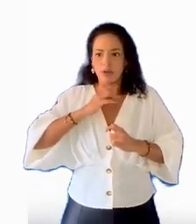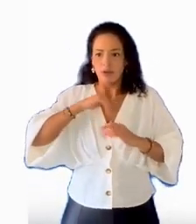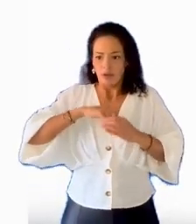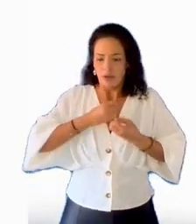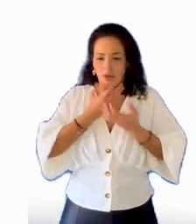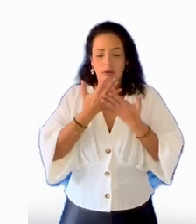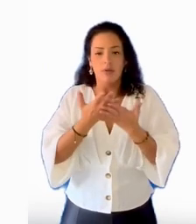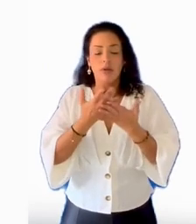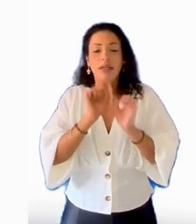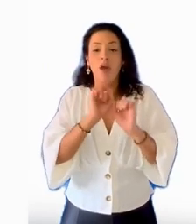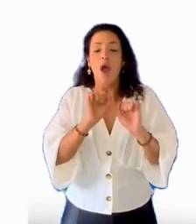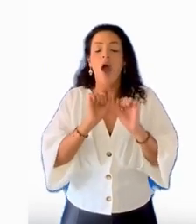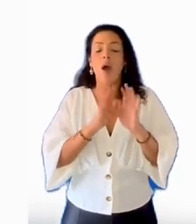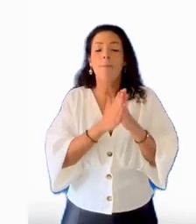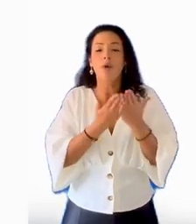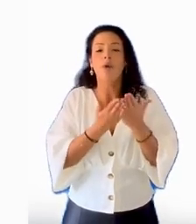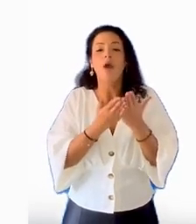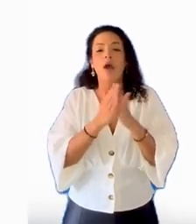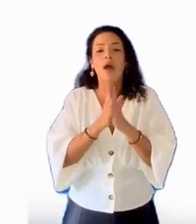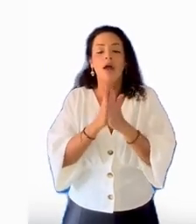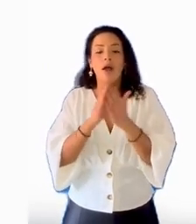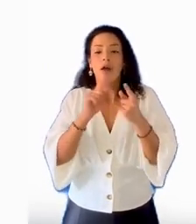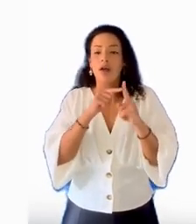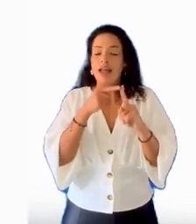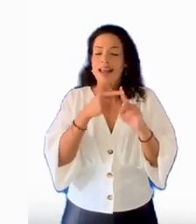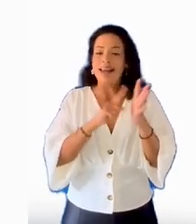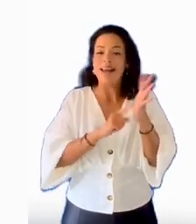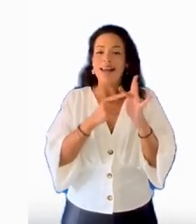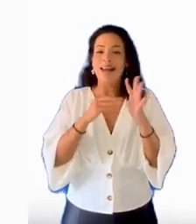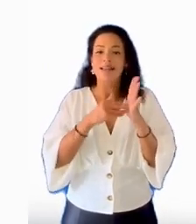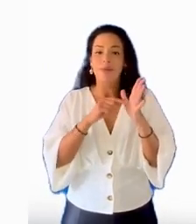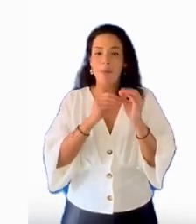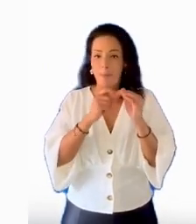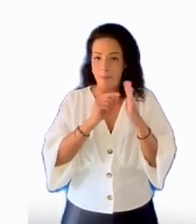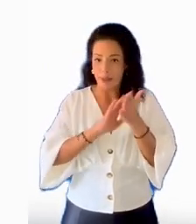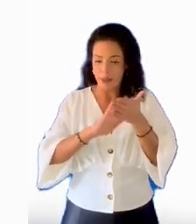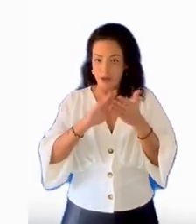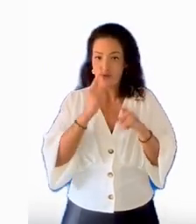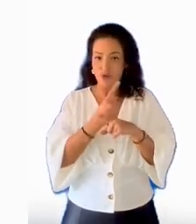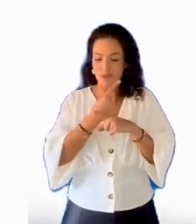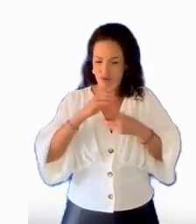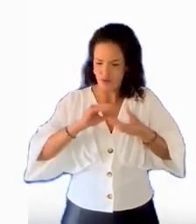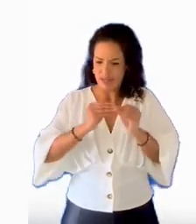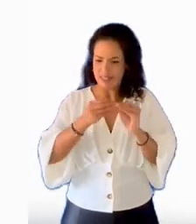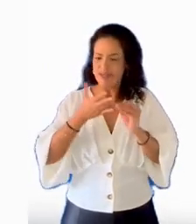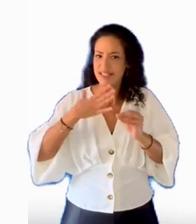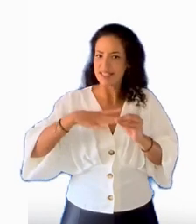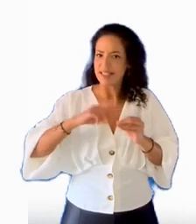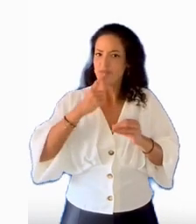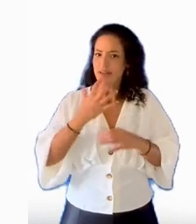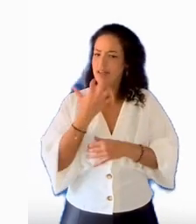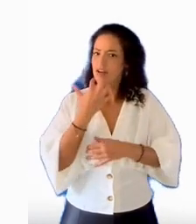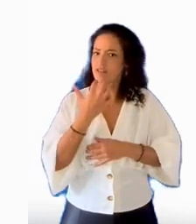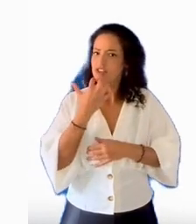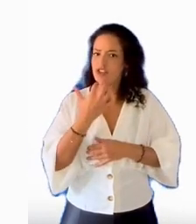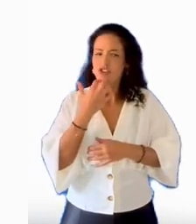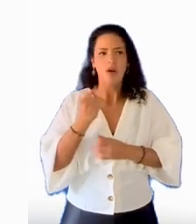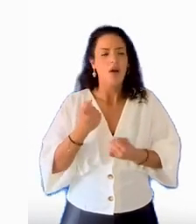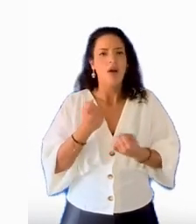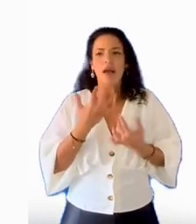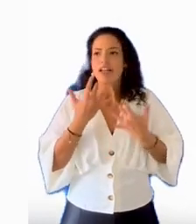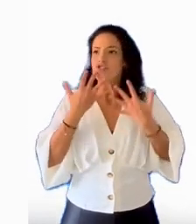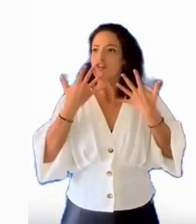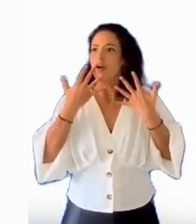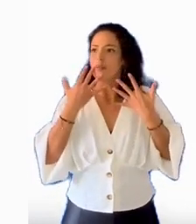In her book, Big Magic, Elizabeth Gilbert defines the essential ingredients for creativity as courage, enchantment, permission,